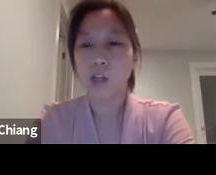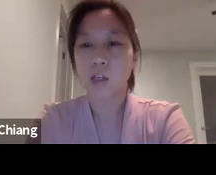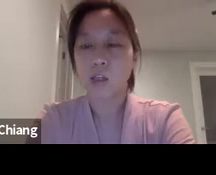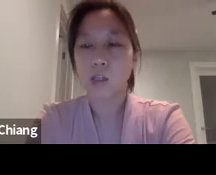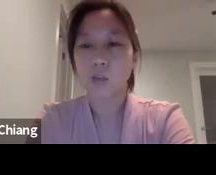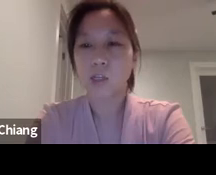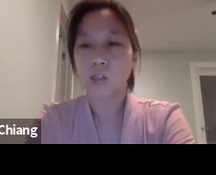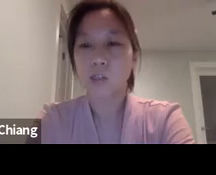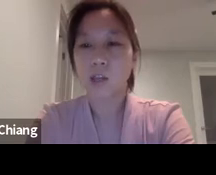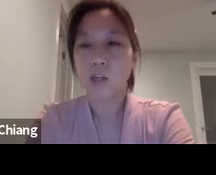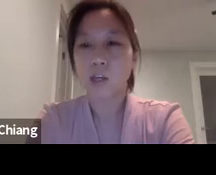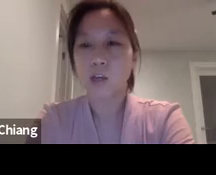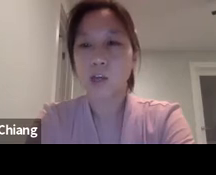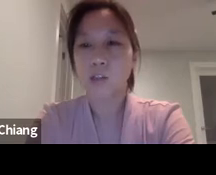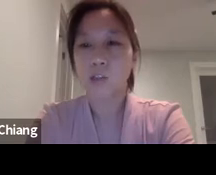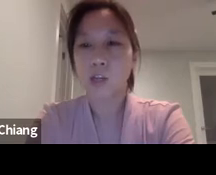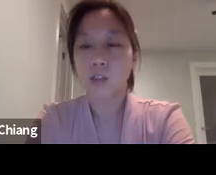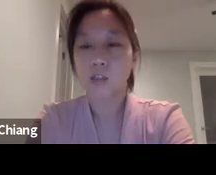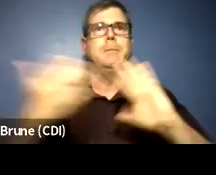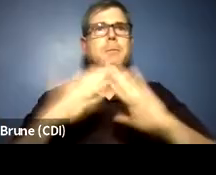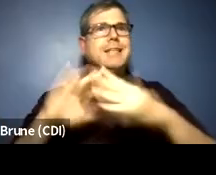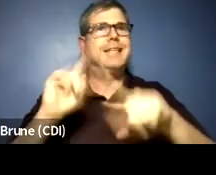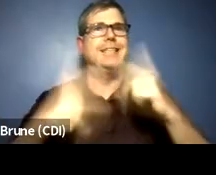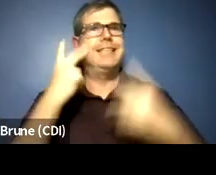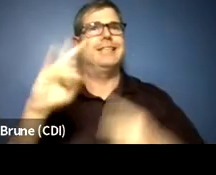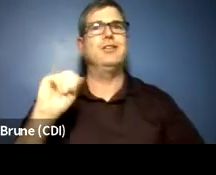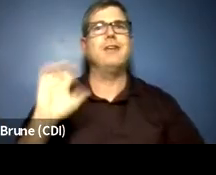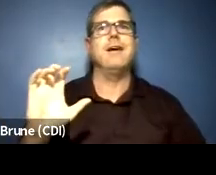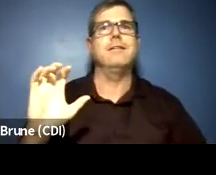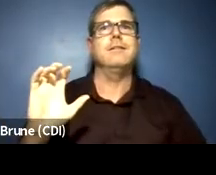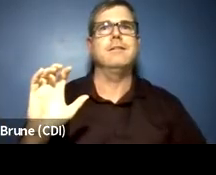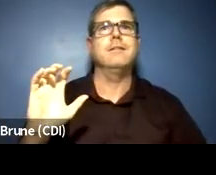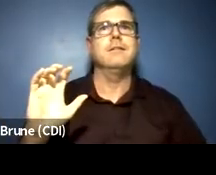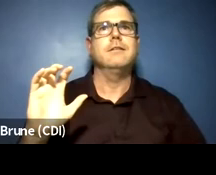Jack because Ed and I could not see Jack.